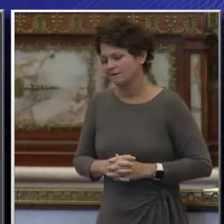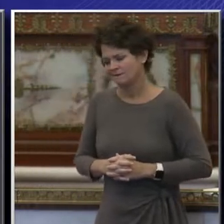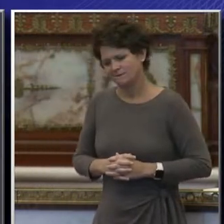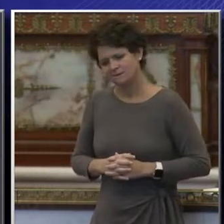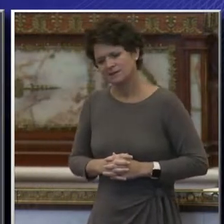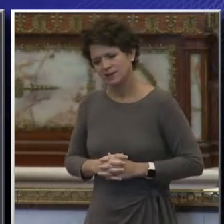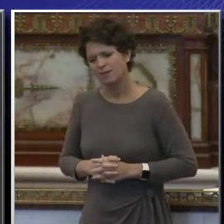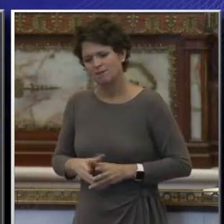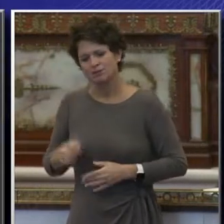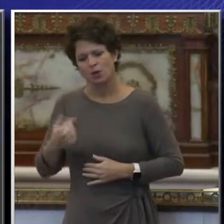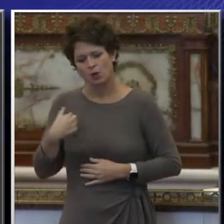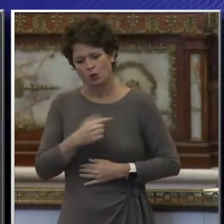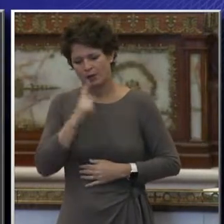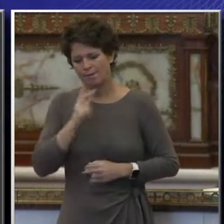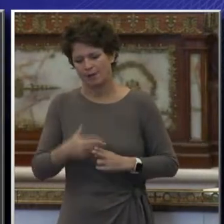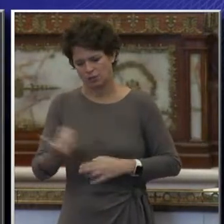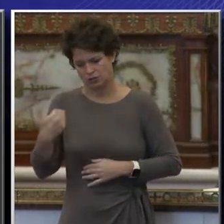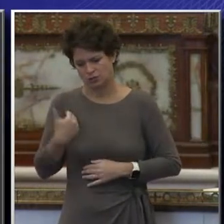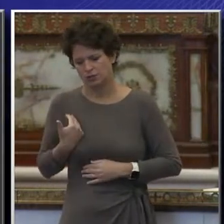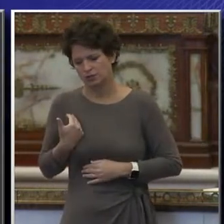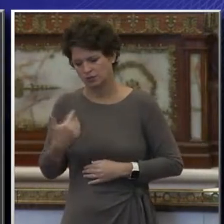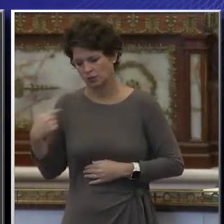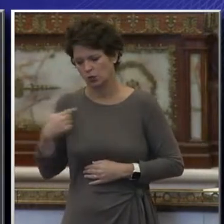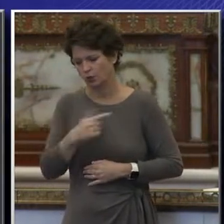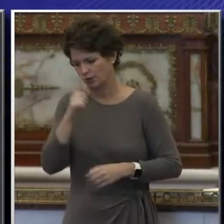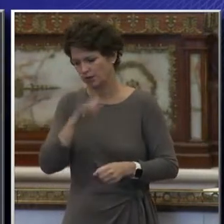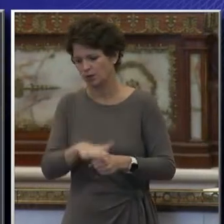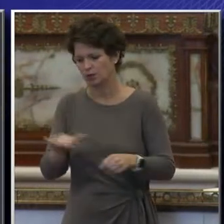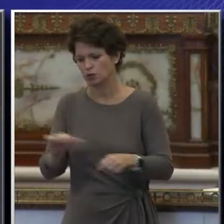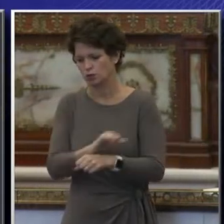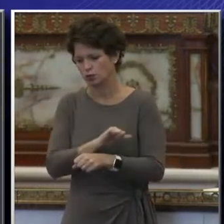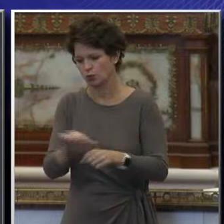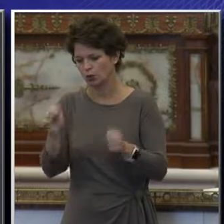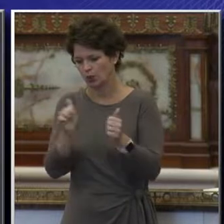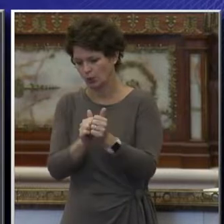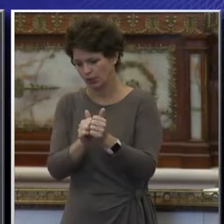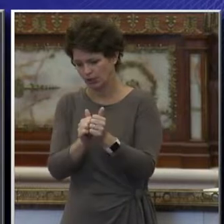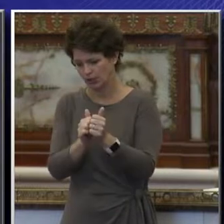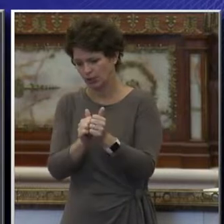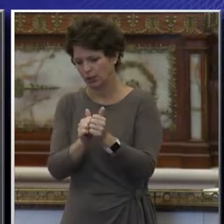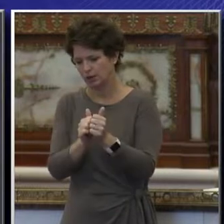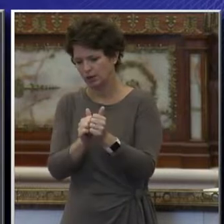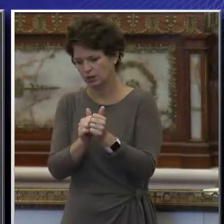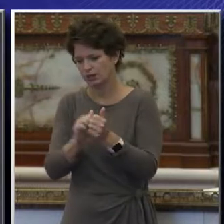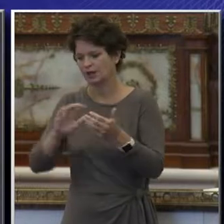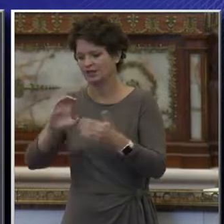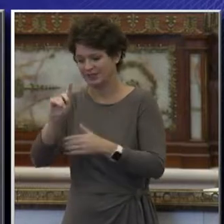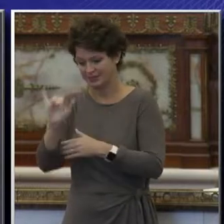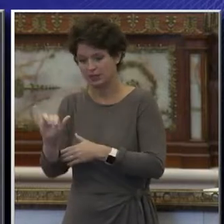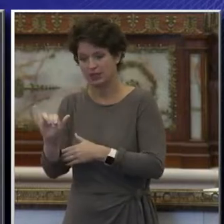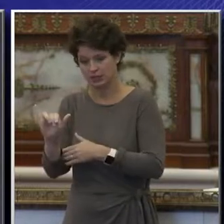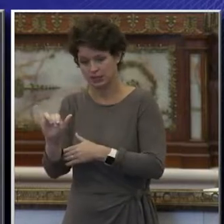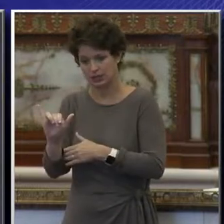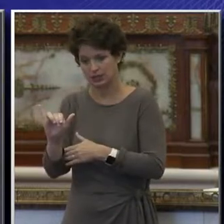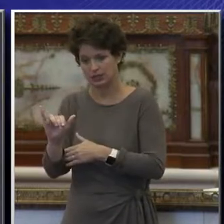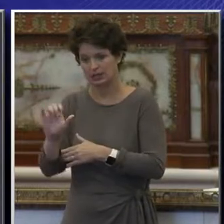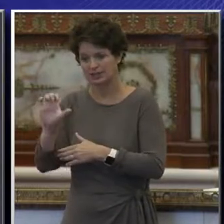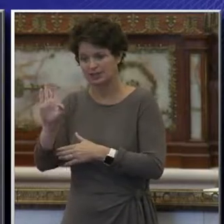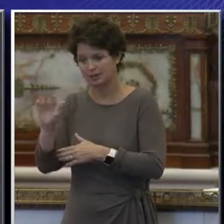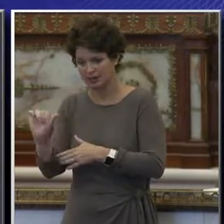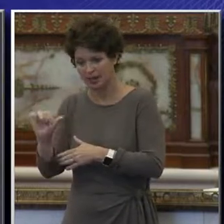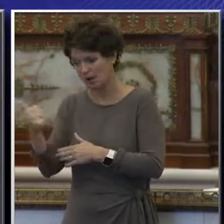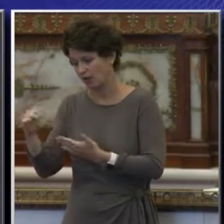Yeah, I think like we mentioned, you know, we are committed to working with the city, you know, in the CBA or